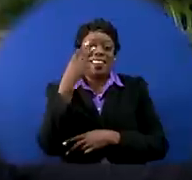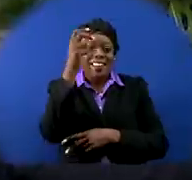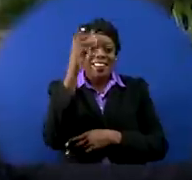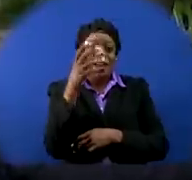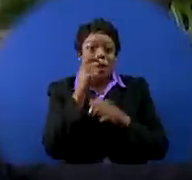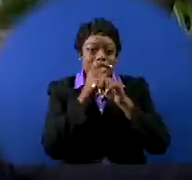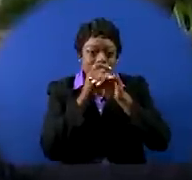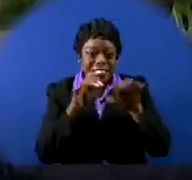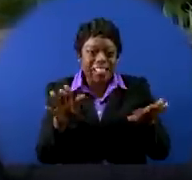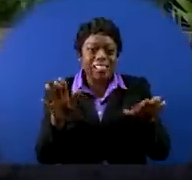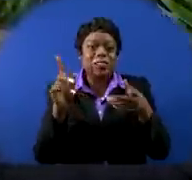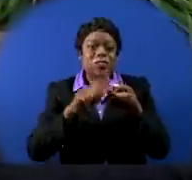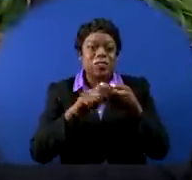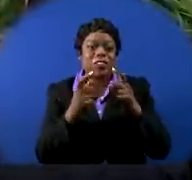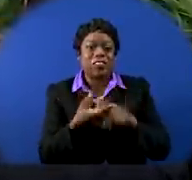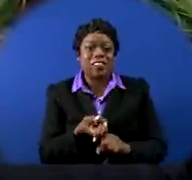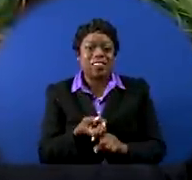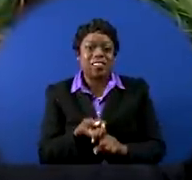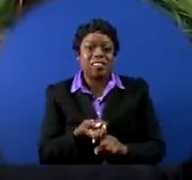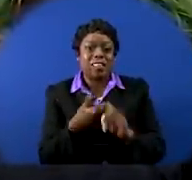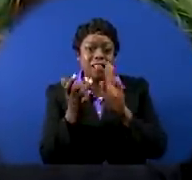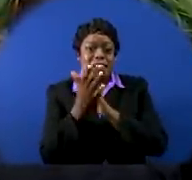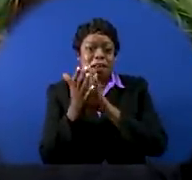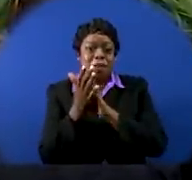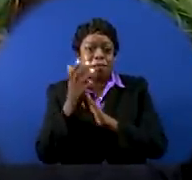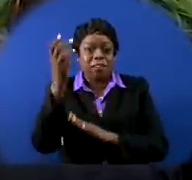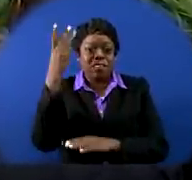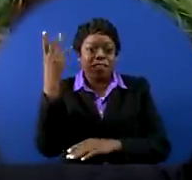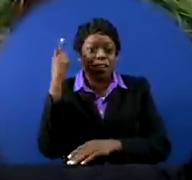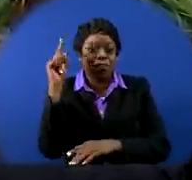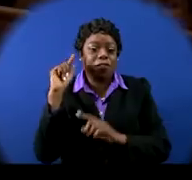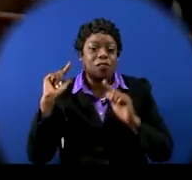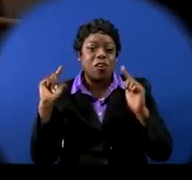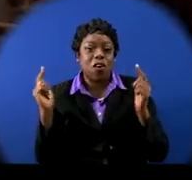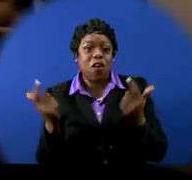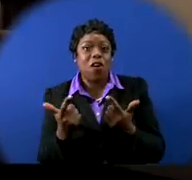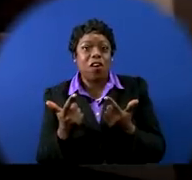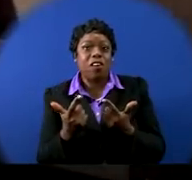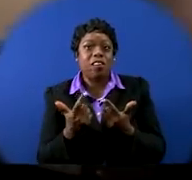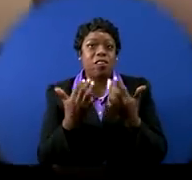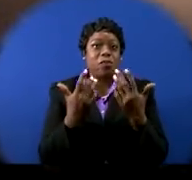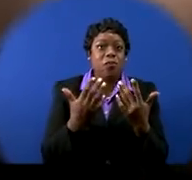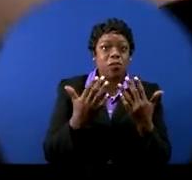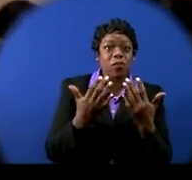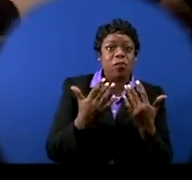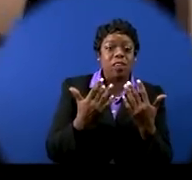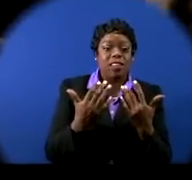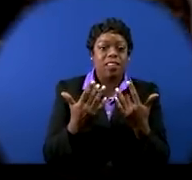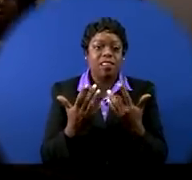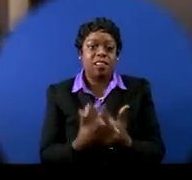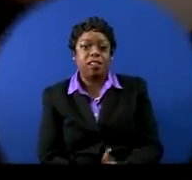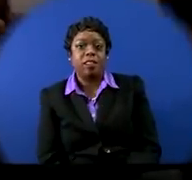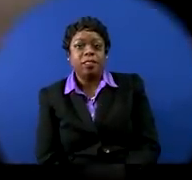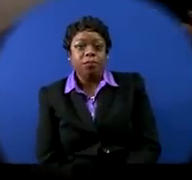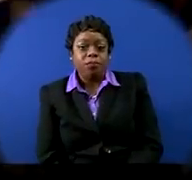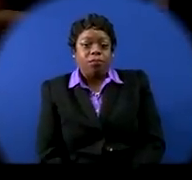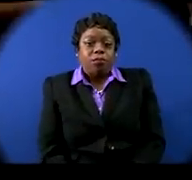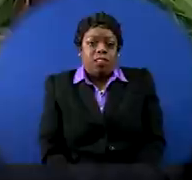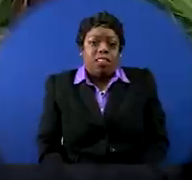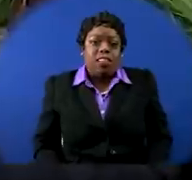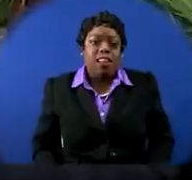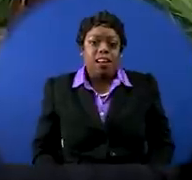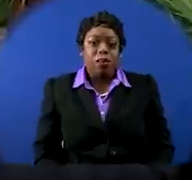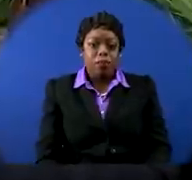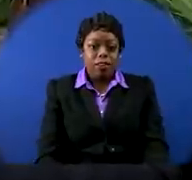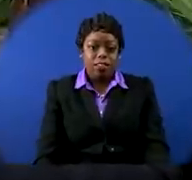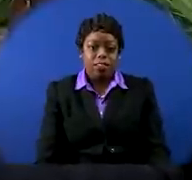God for you. Praise the Lord. Praise the Lord. We're going to wait on them to come down that balcony staircase. And